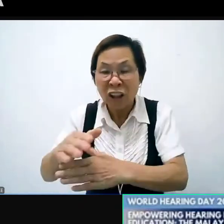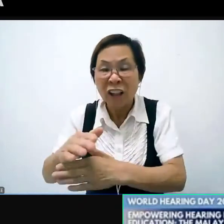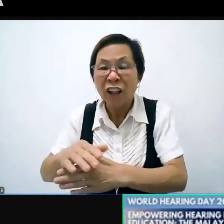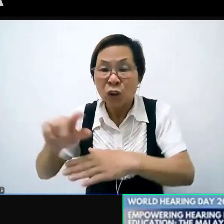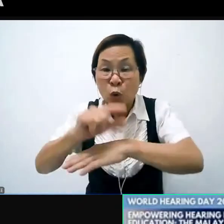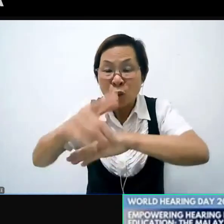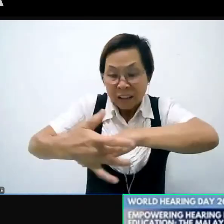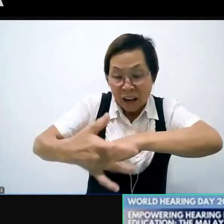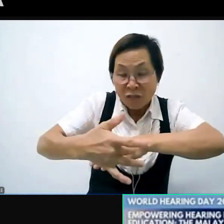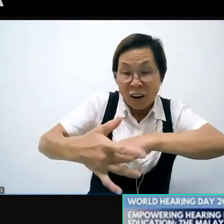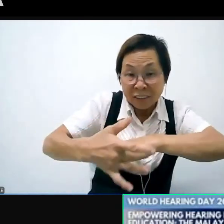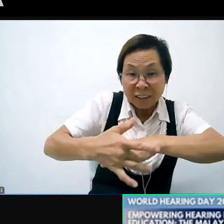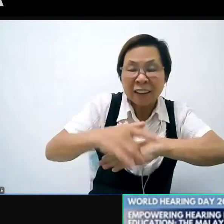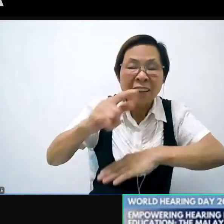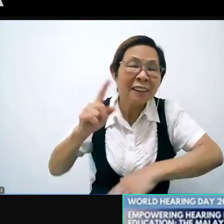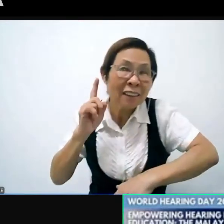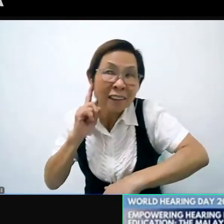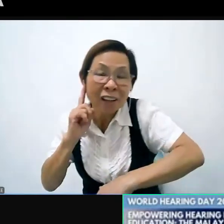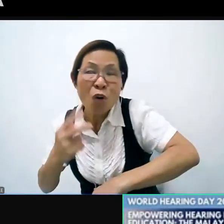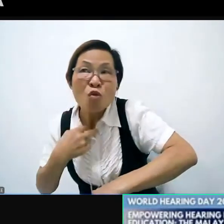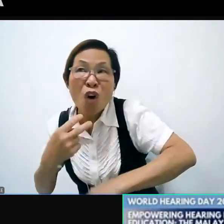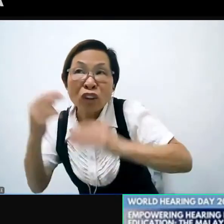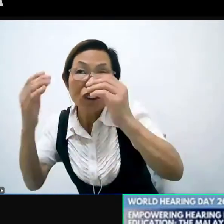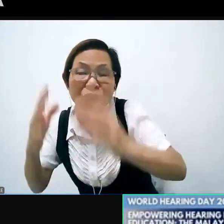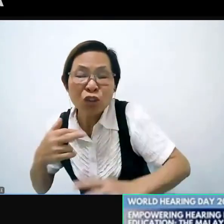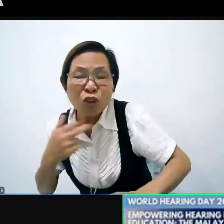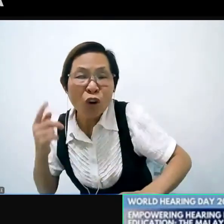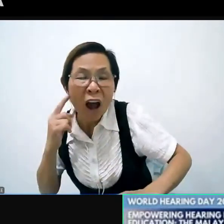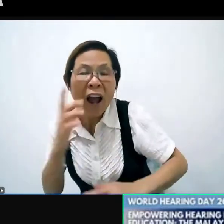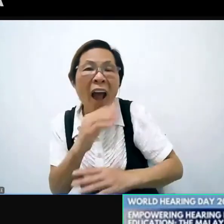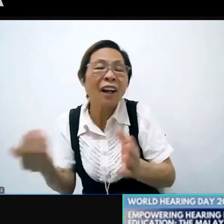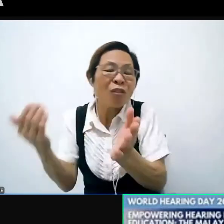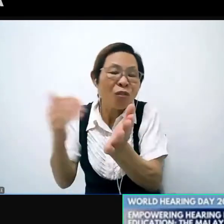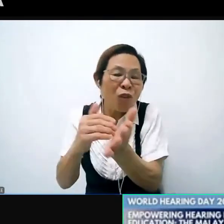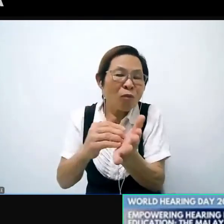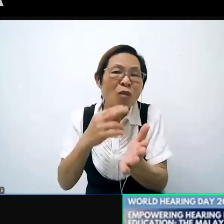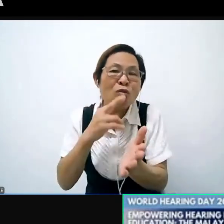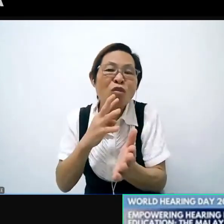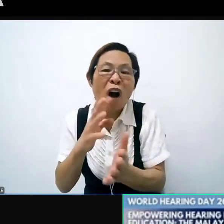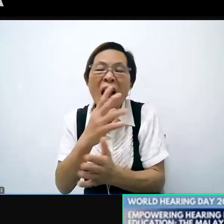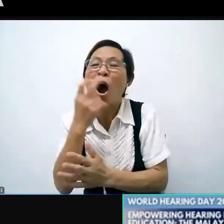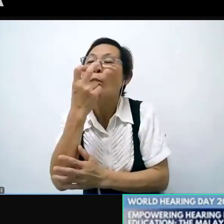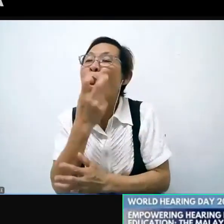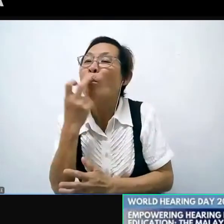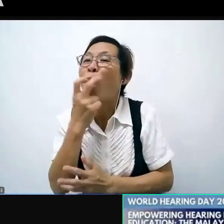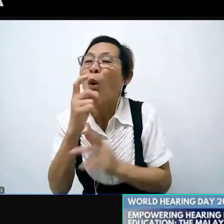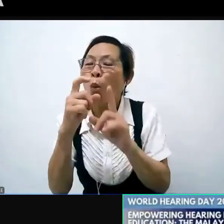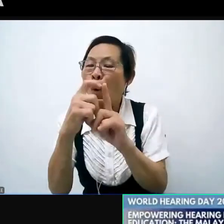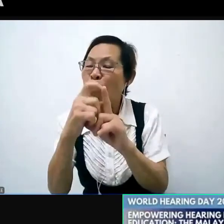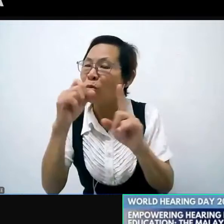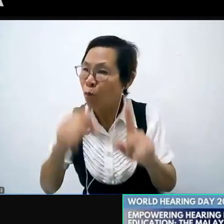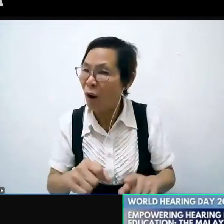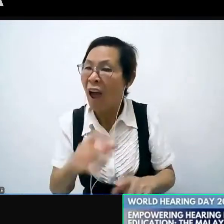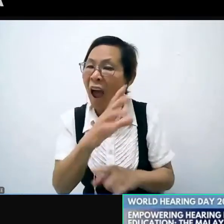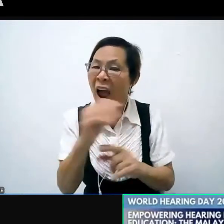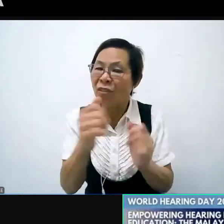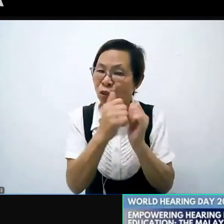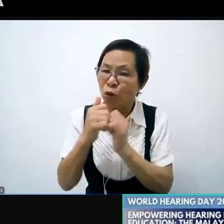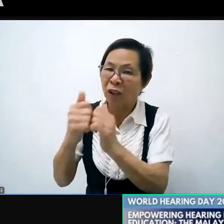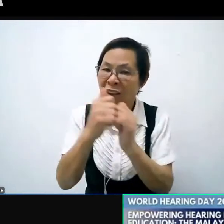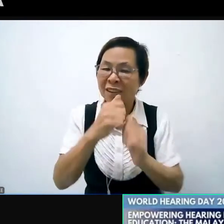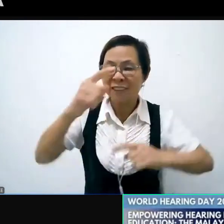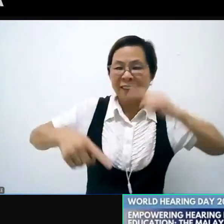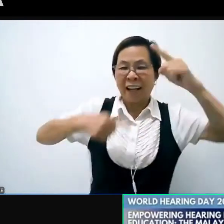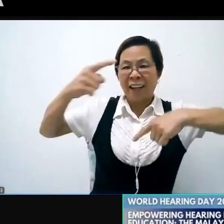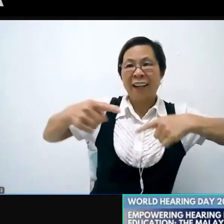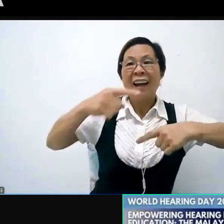can hear the teacher's voice, they also can repeat and also can pronounce the words itself, and together with signing. So the